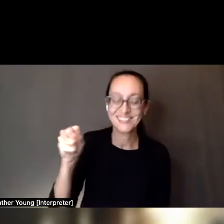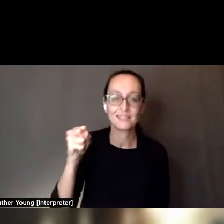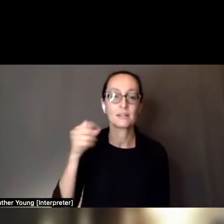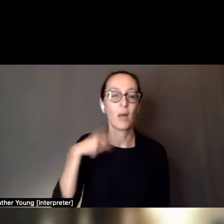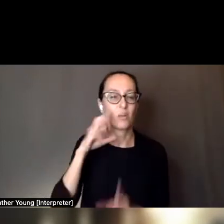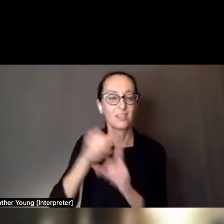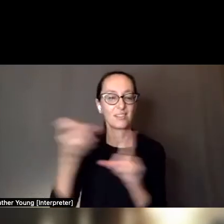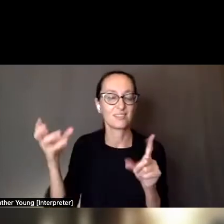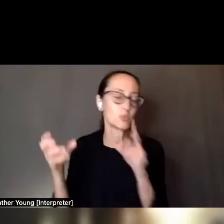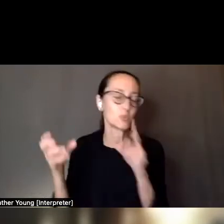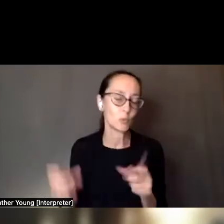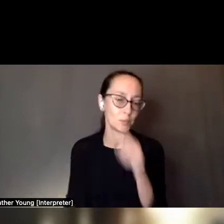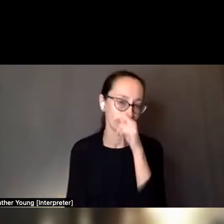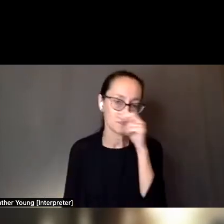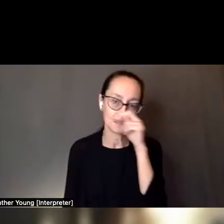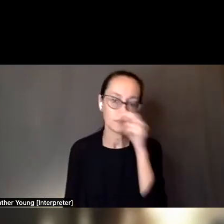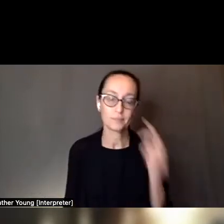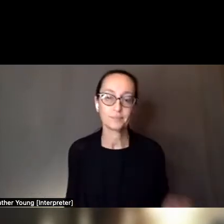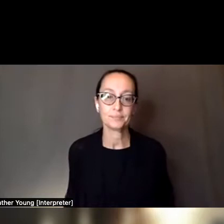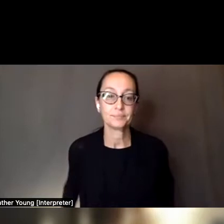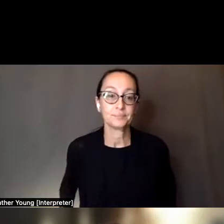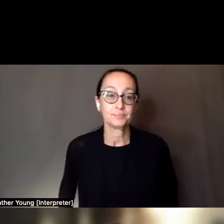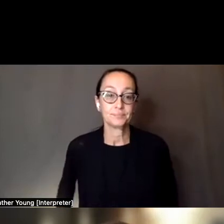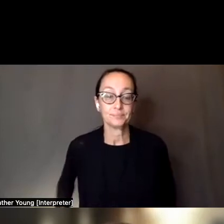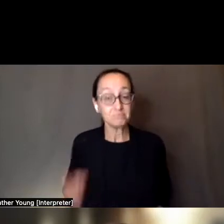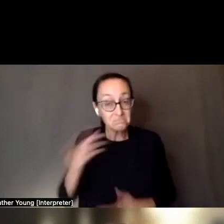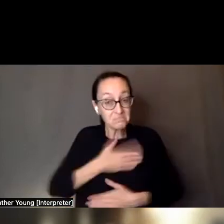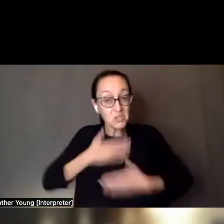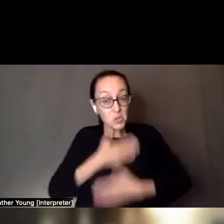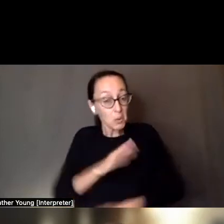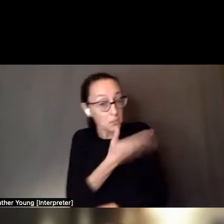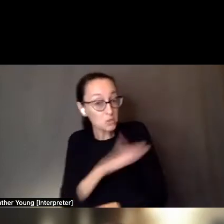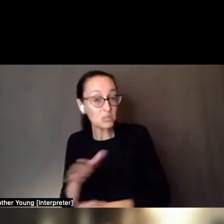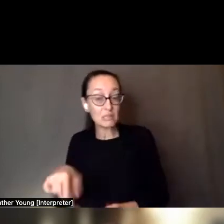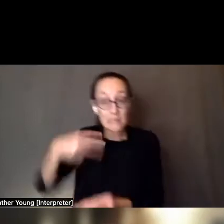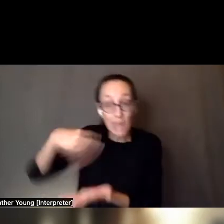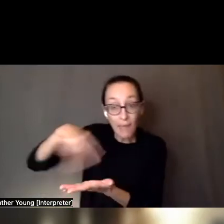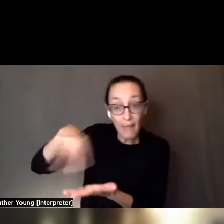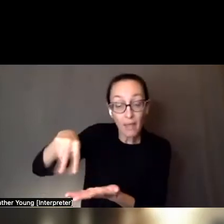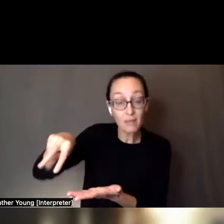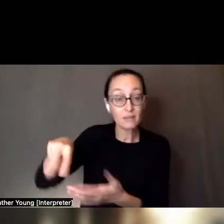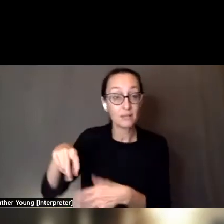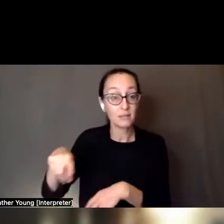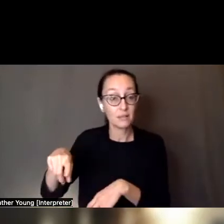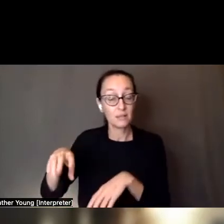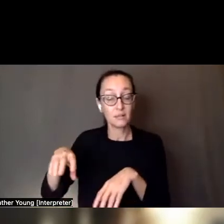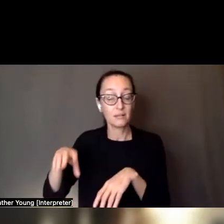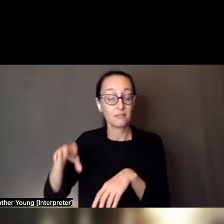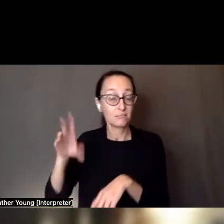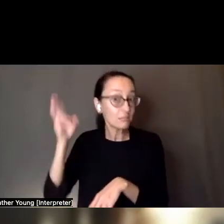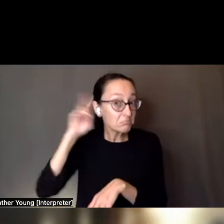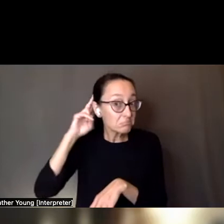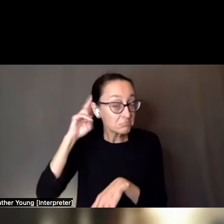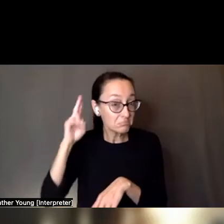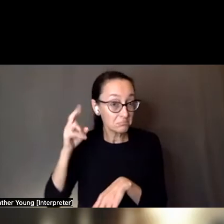definitely the case. Will he enjoy music? Will she want to dance? Do children with cochlear implants play musical